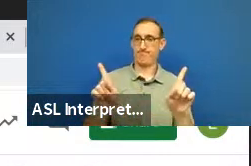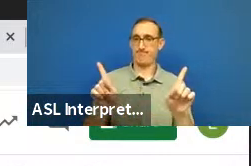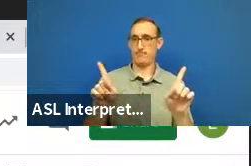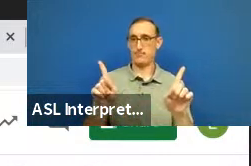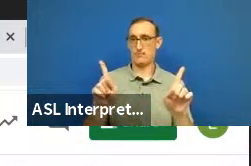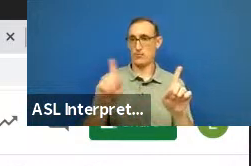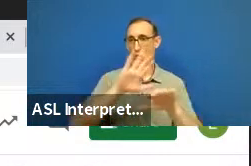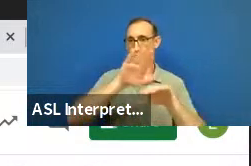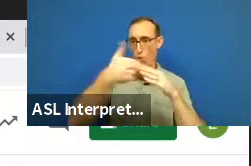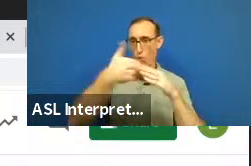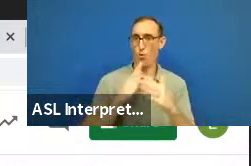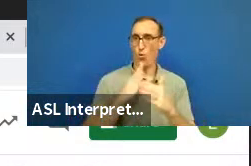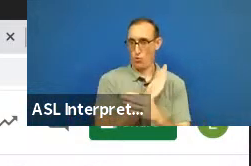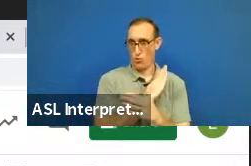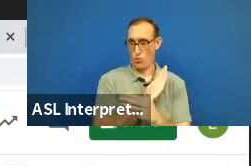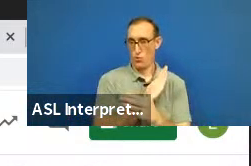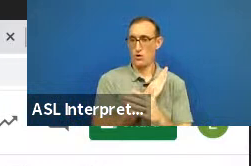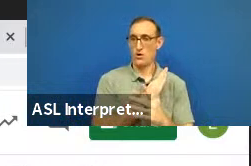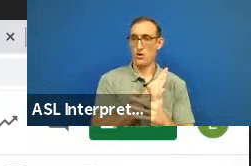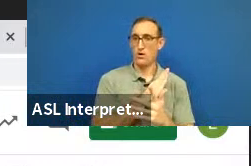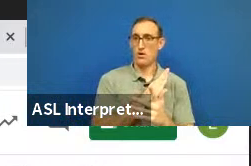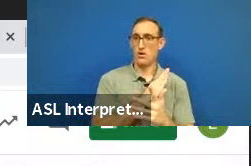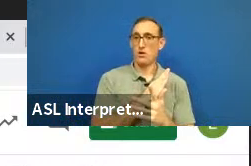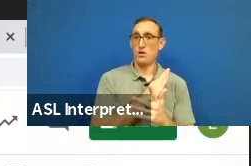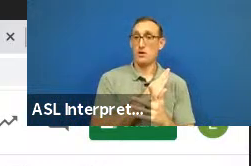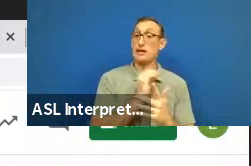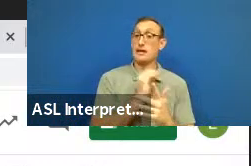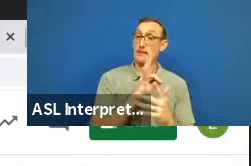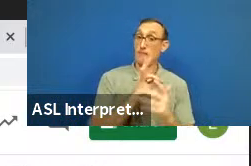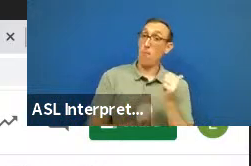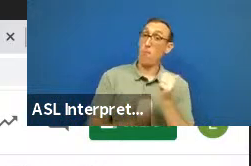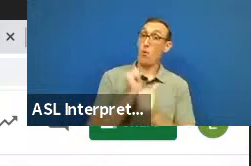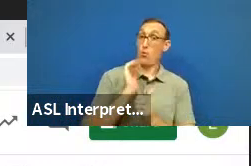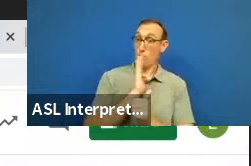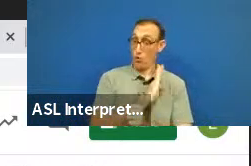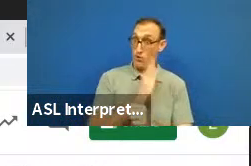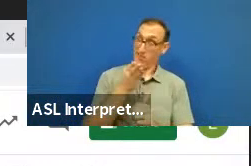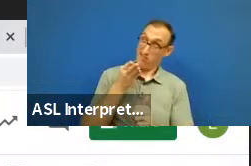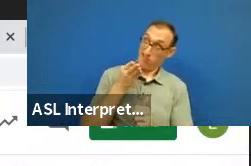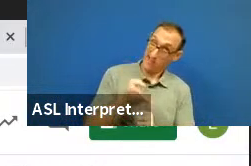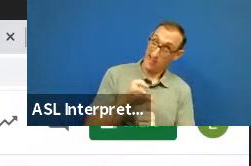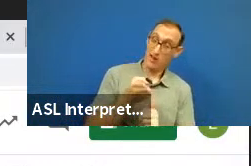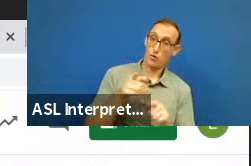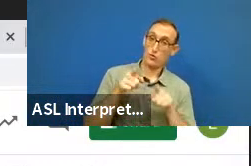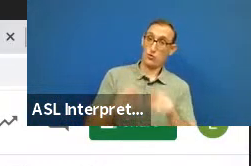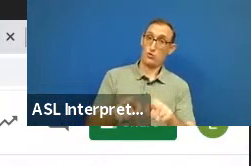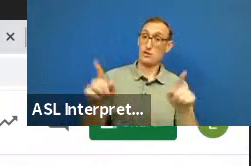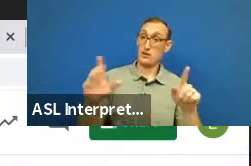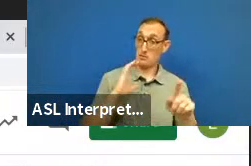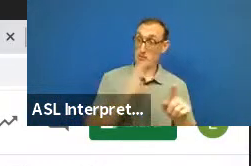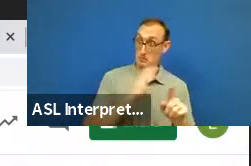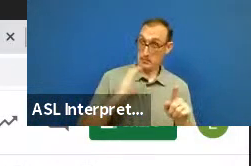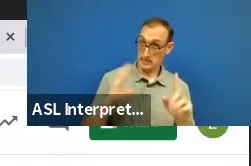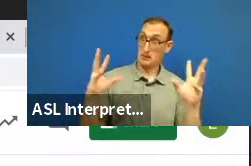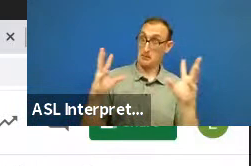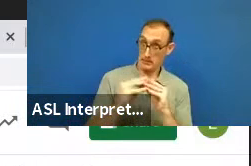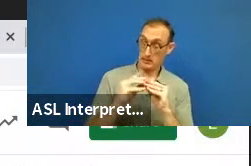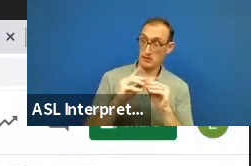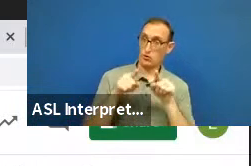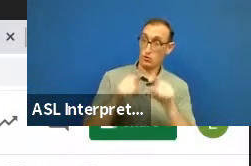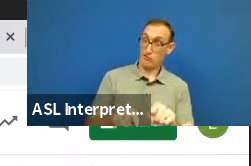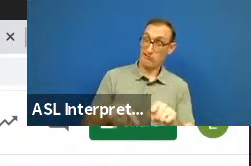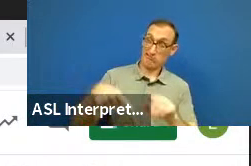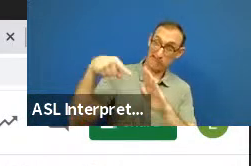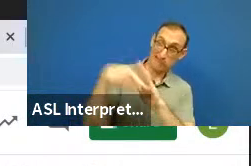whole board. So if you have a majority of the board present at a committee meeting and you get into a deep discussion about